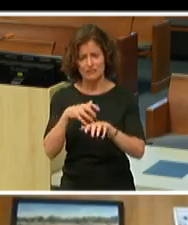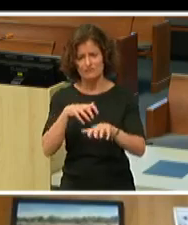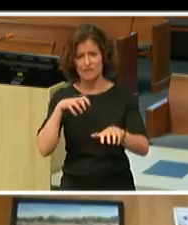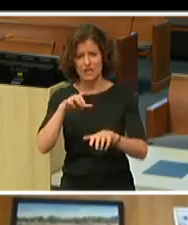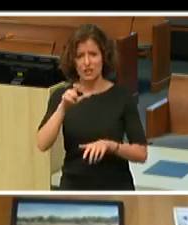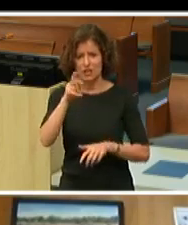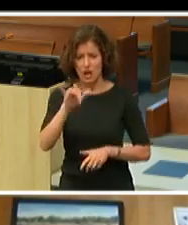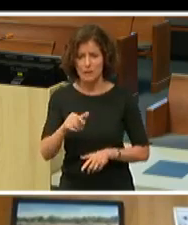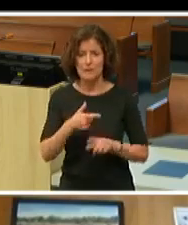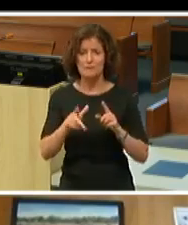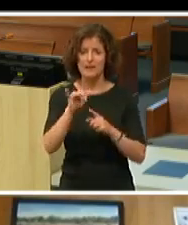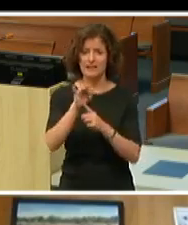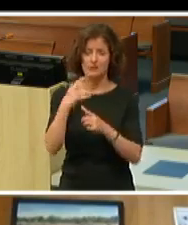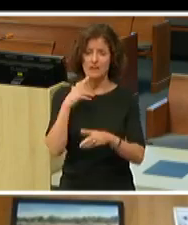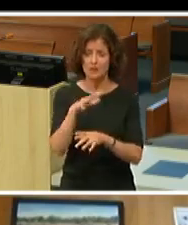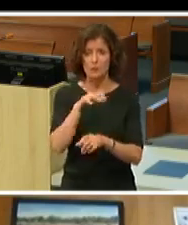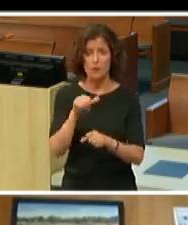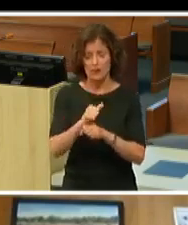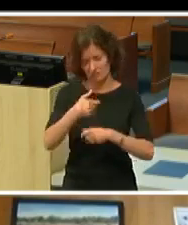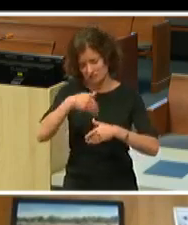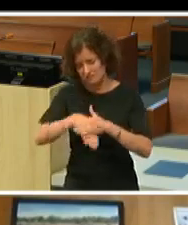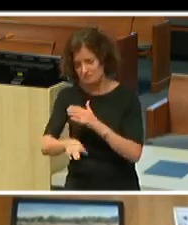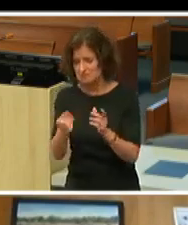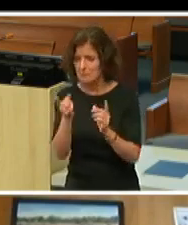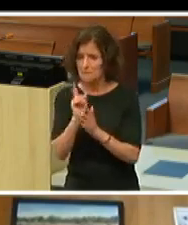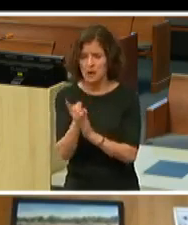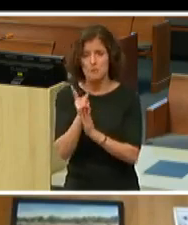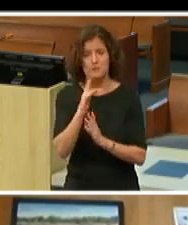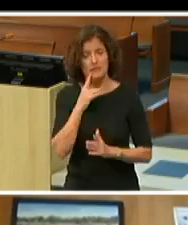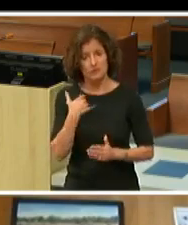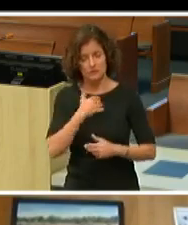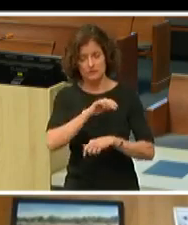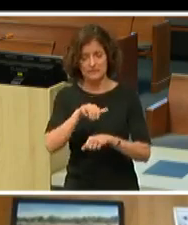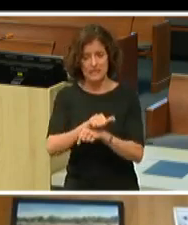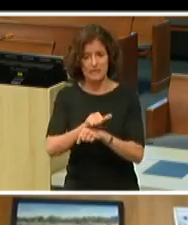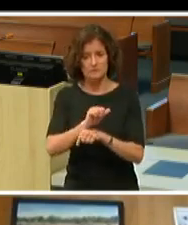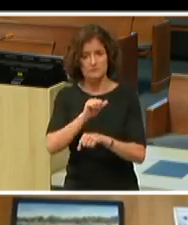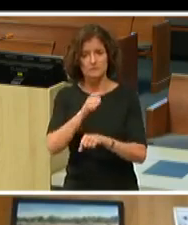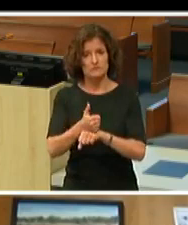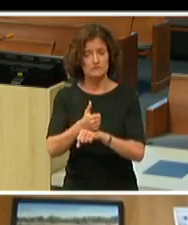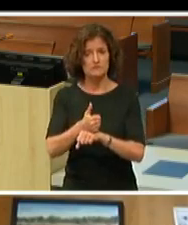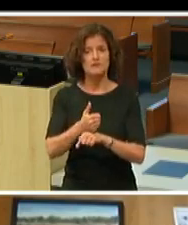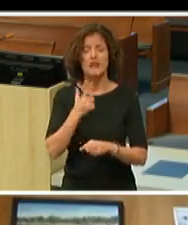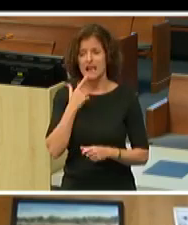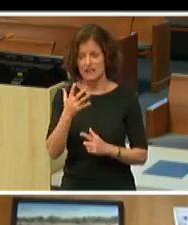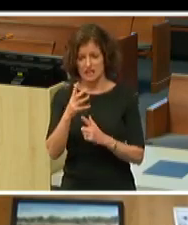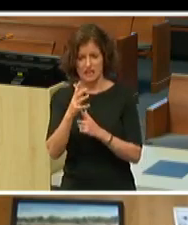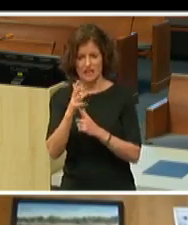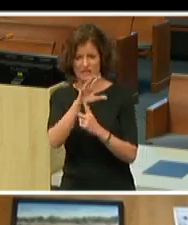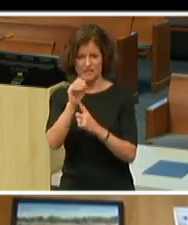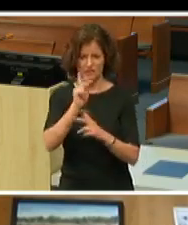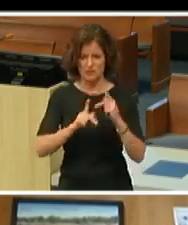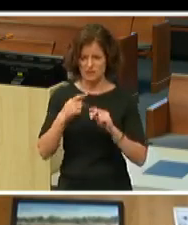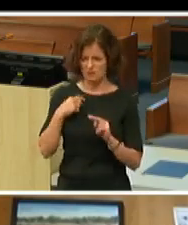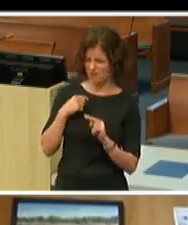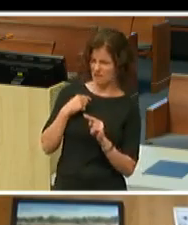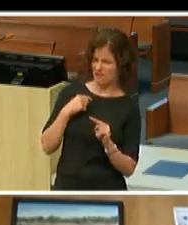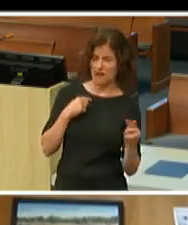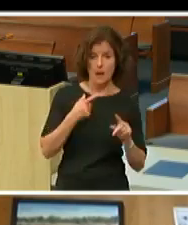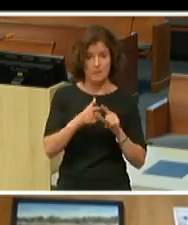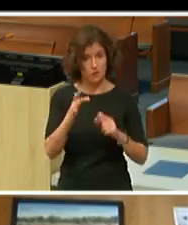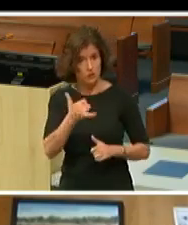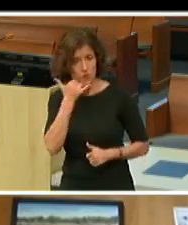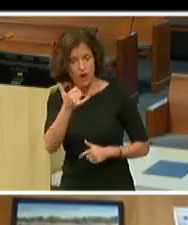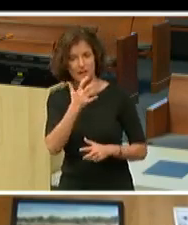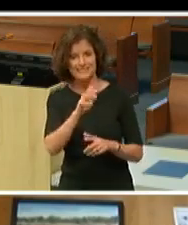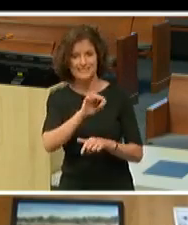appointment, you walk right in and you get the appointment online. You walk right in and 50 people are giving you the dirty look, but you're the one who made the appointment.